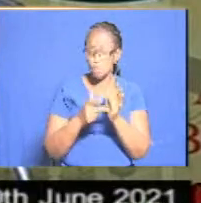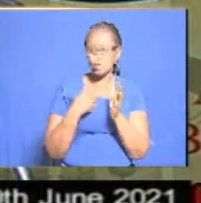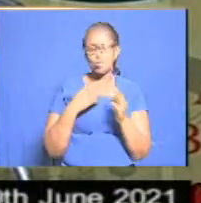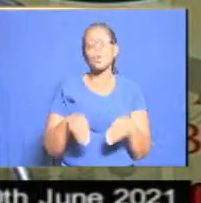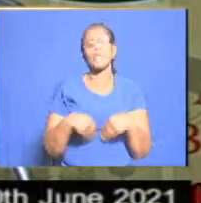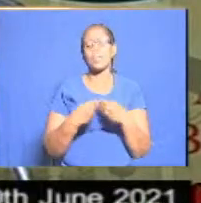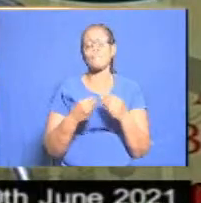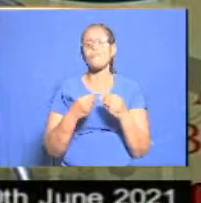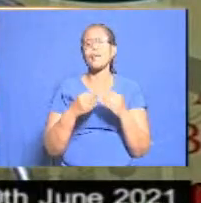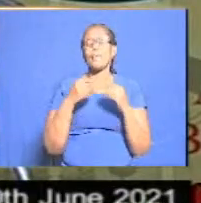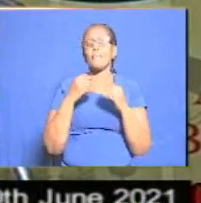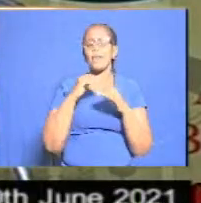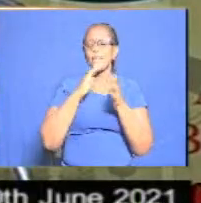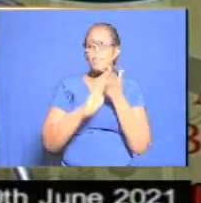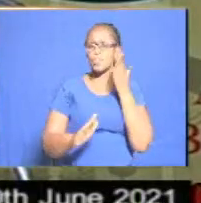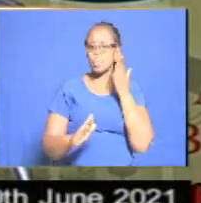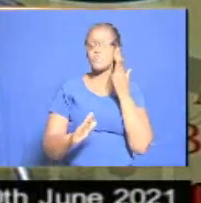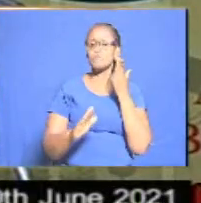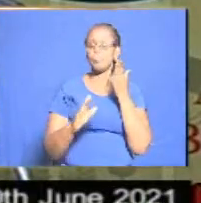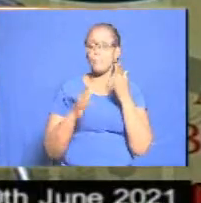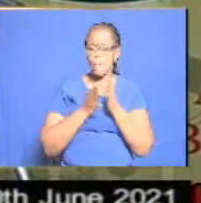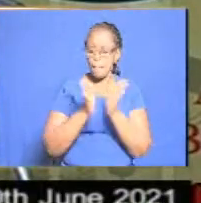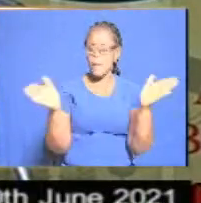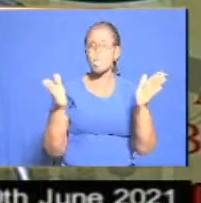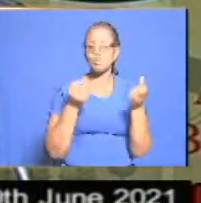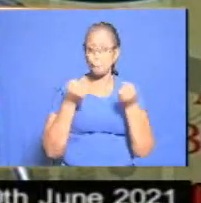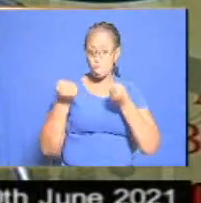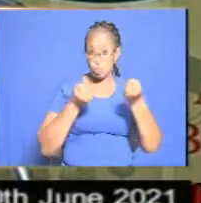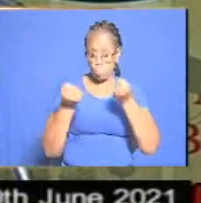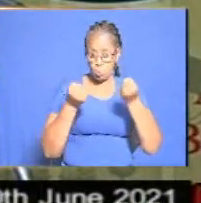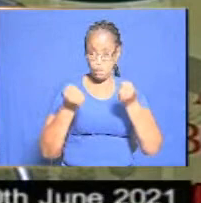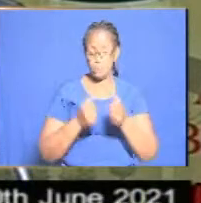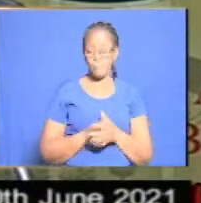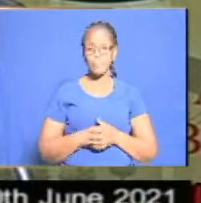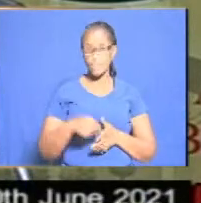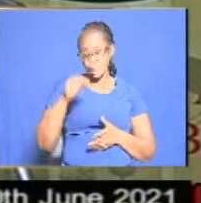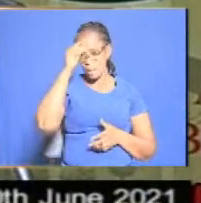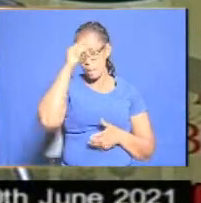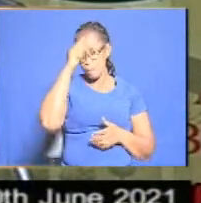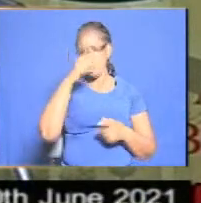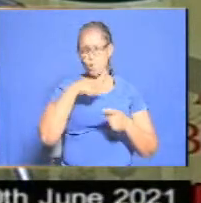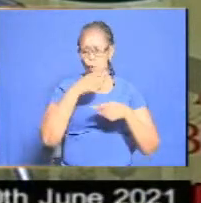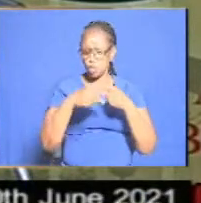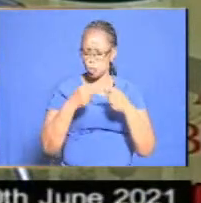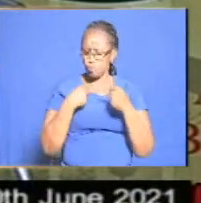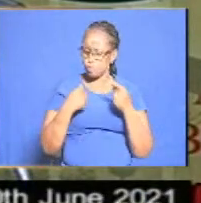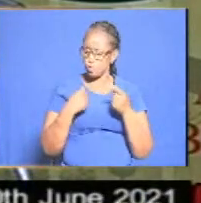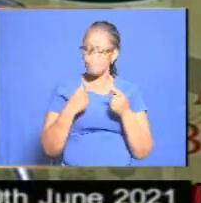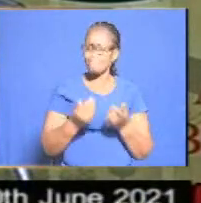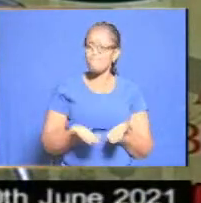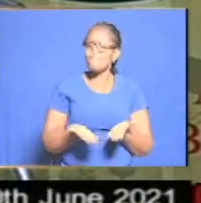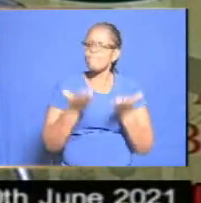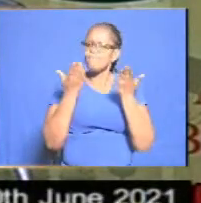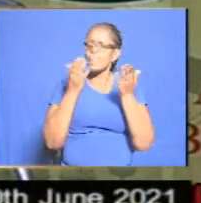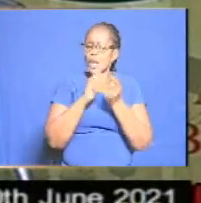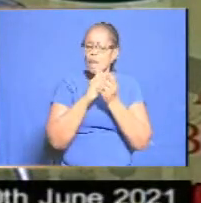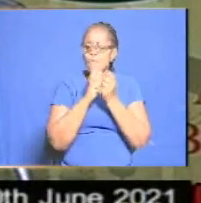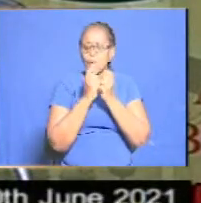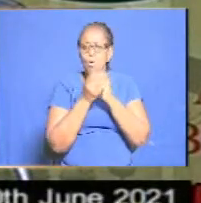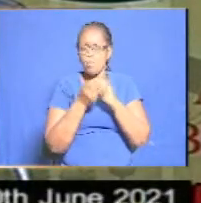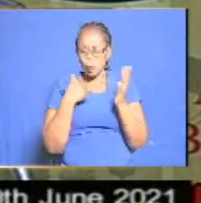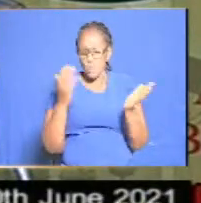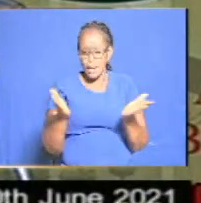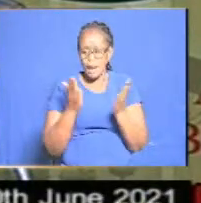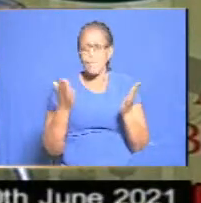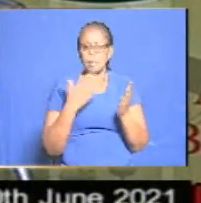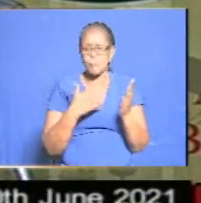transport. Mr. Speaker, the government continues to scale up reforms to encourage investments in the manufacturing